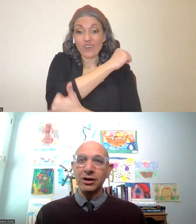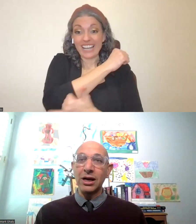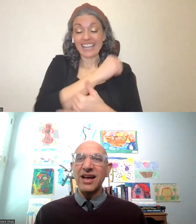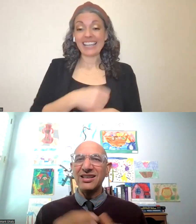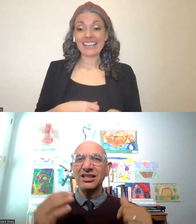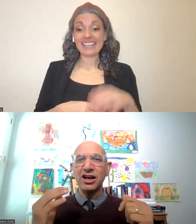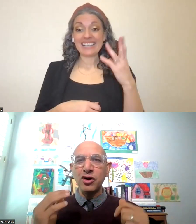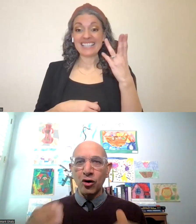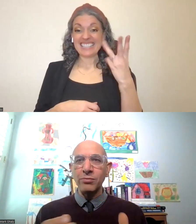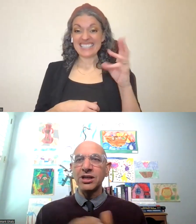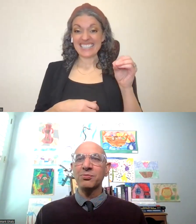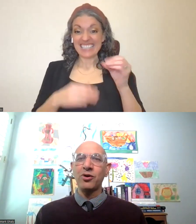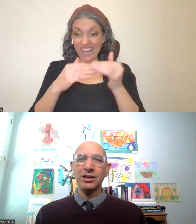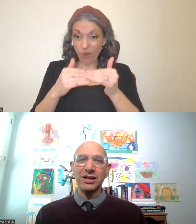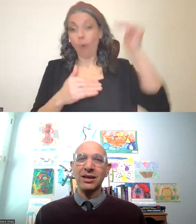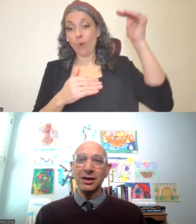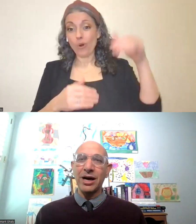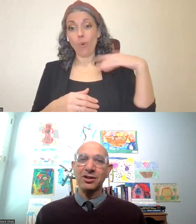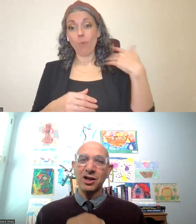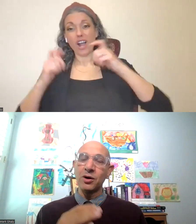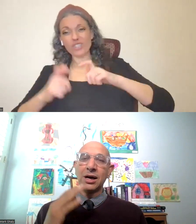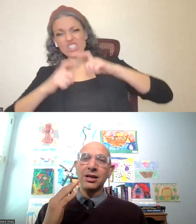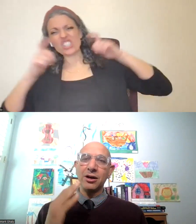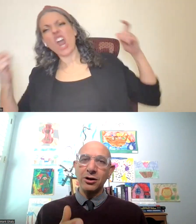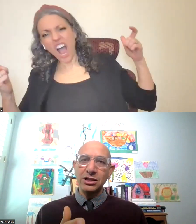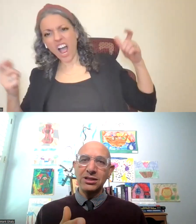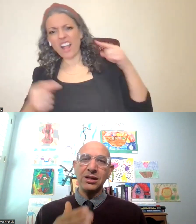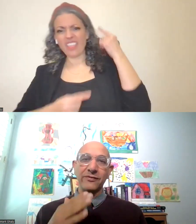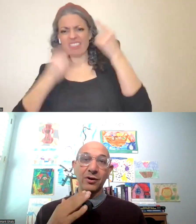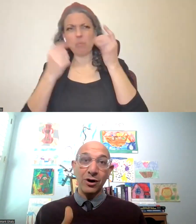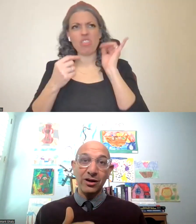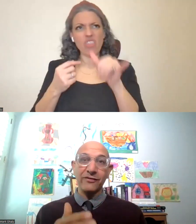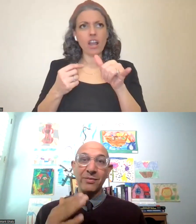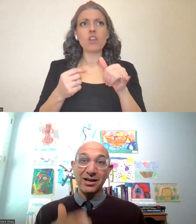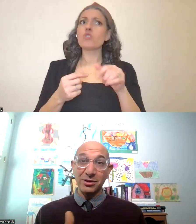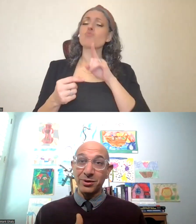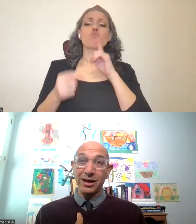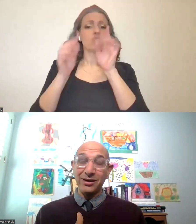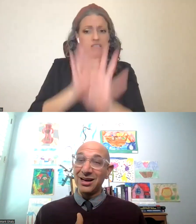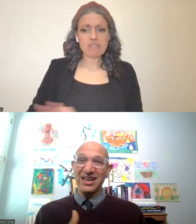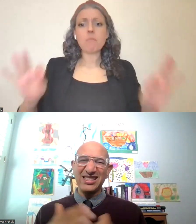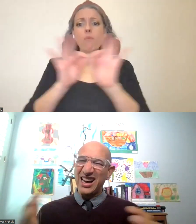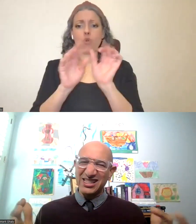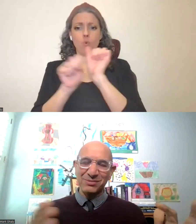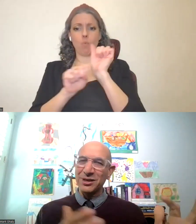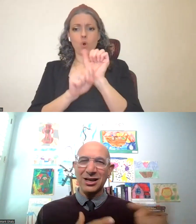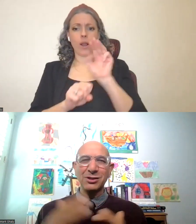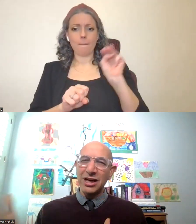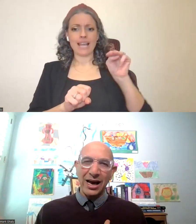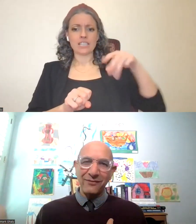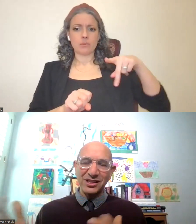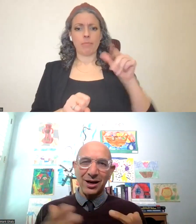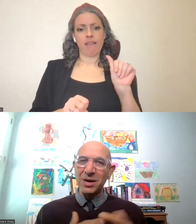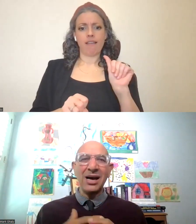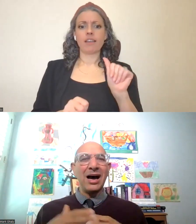and older. That is an enormous point to think about. So the urgency of the work of the master plan is not just because